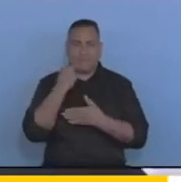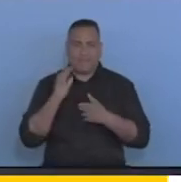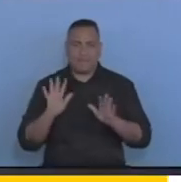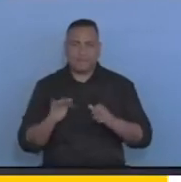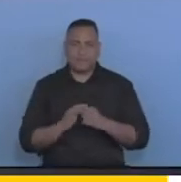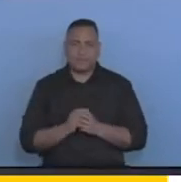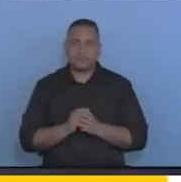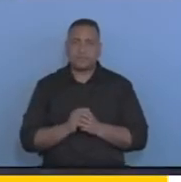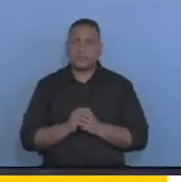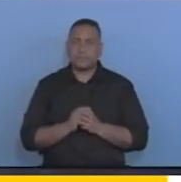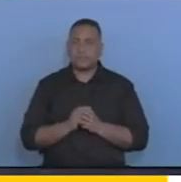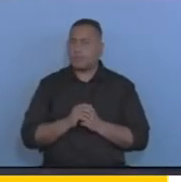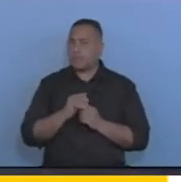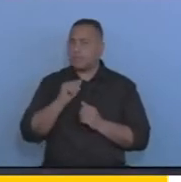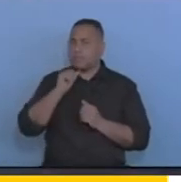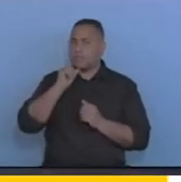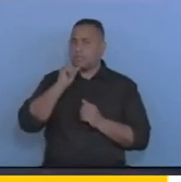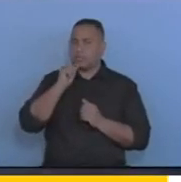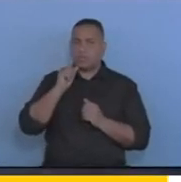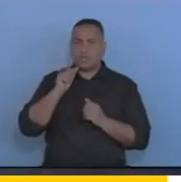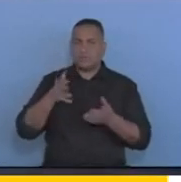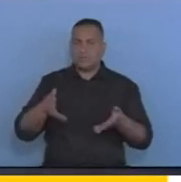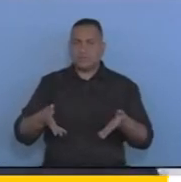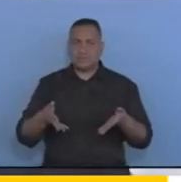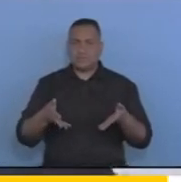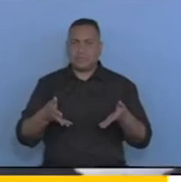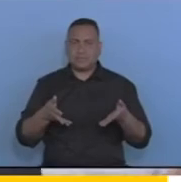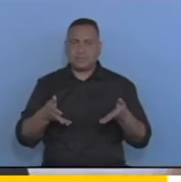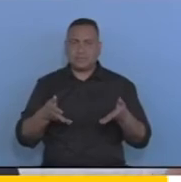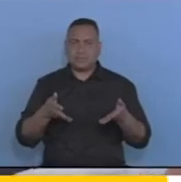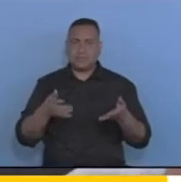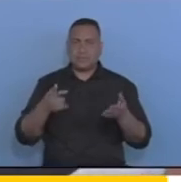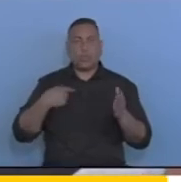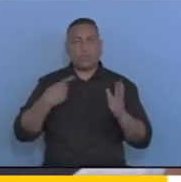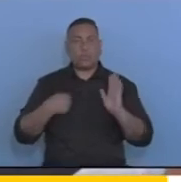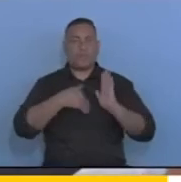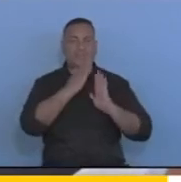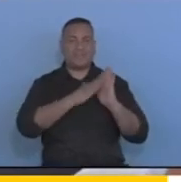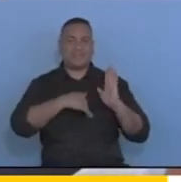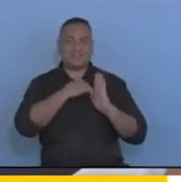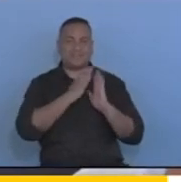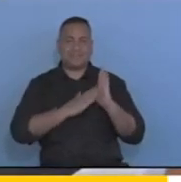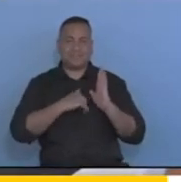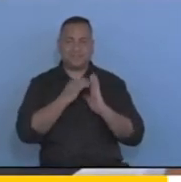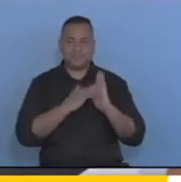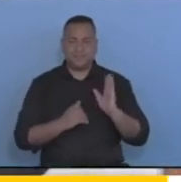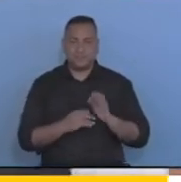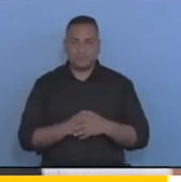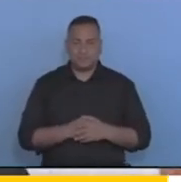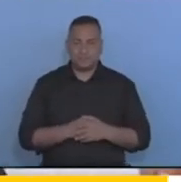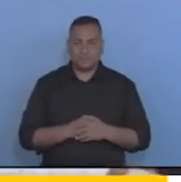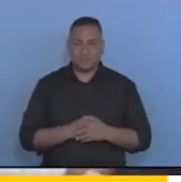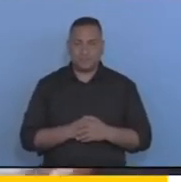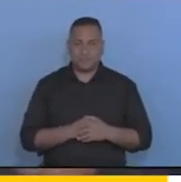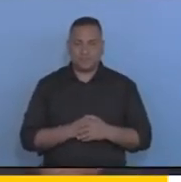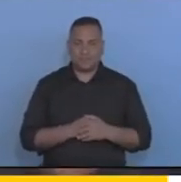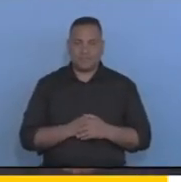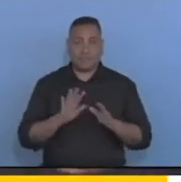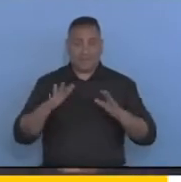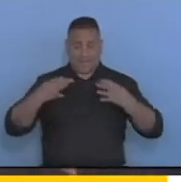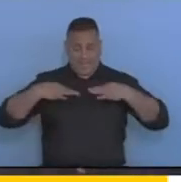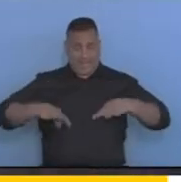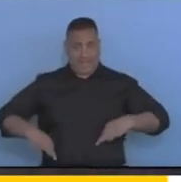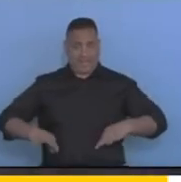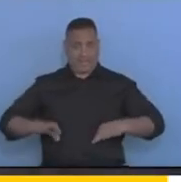because we're talking painting. Exactly. And you're so clean. There's no paint on you. Well, not really that clean, but you can't see